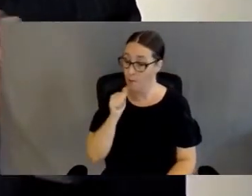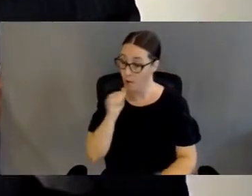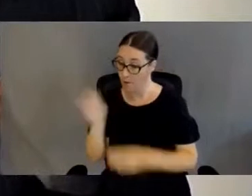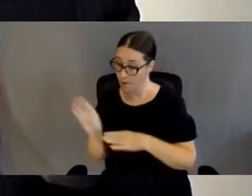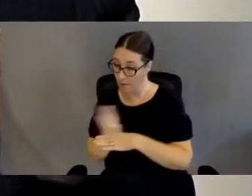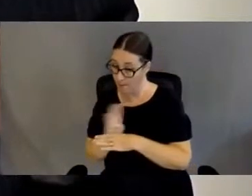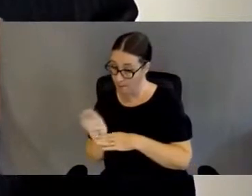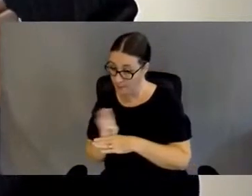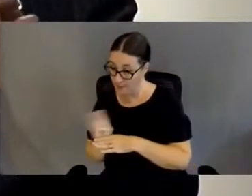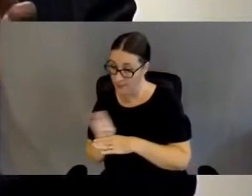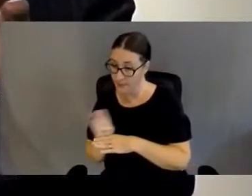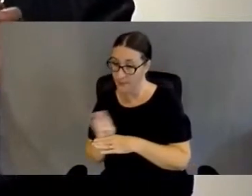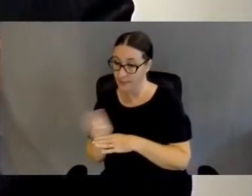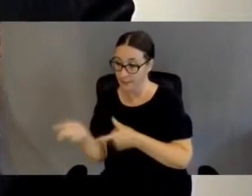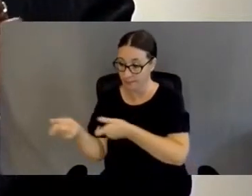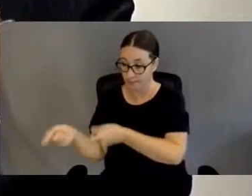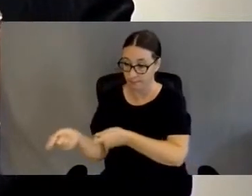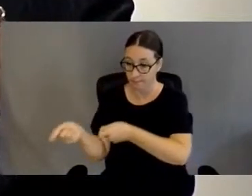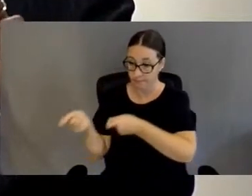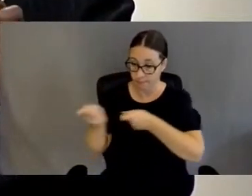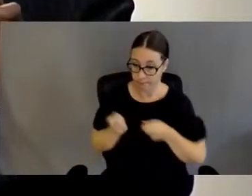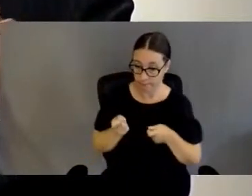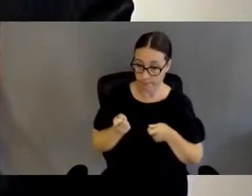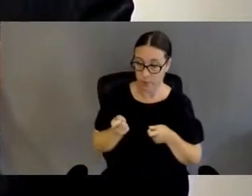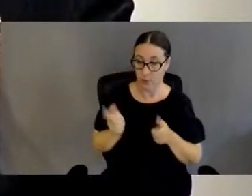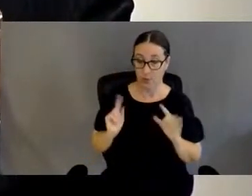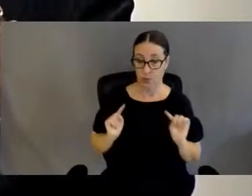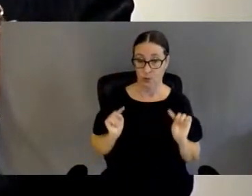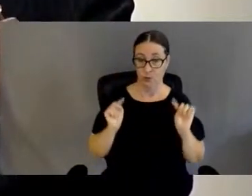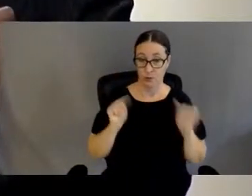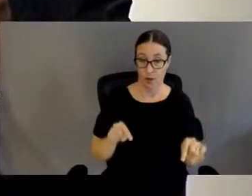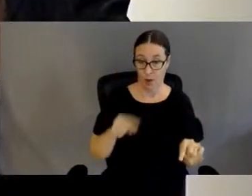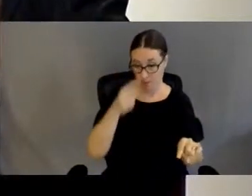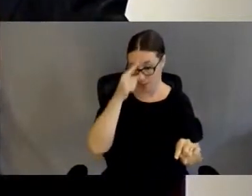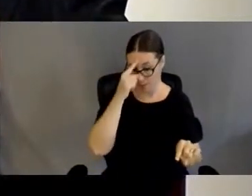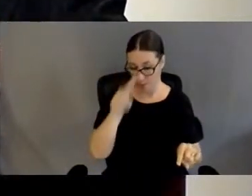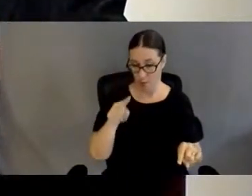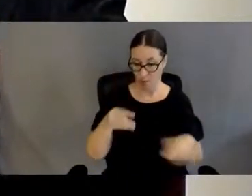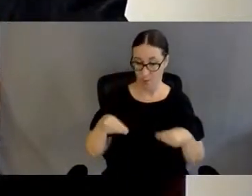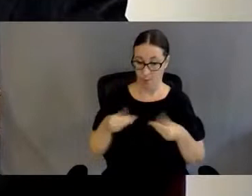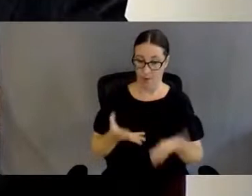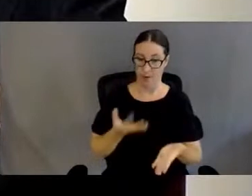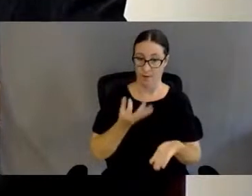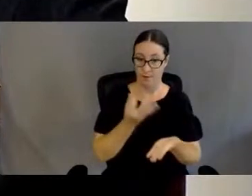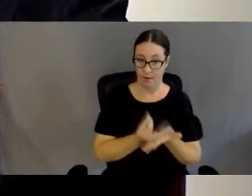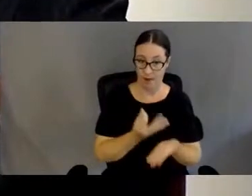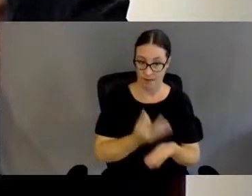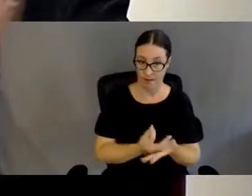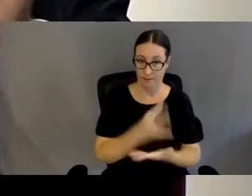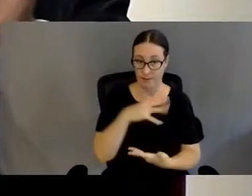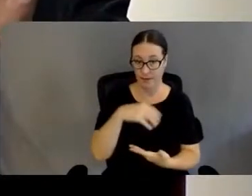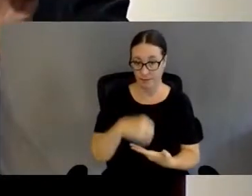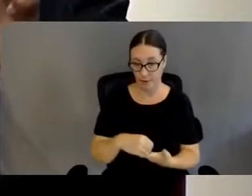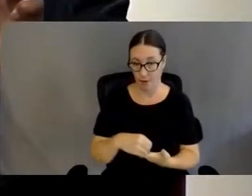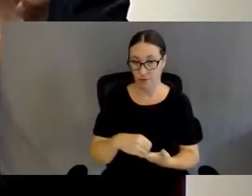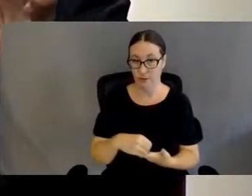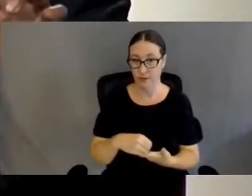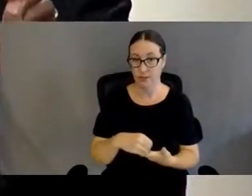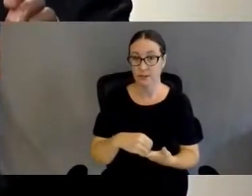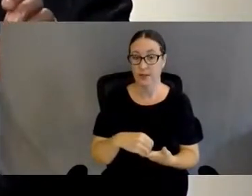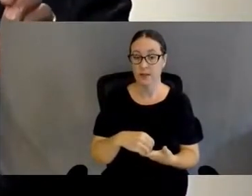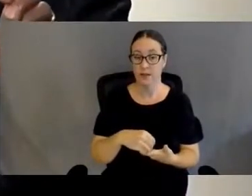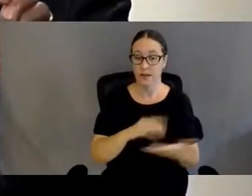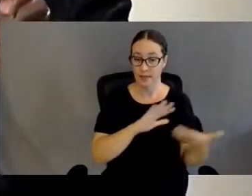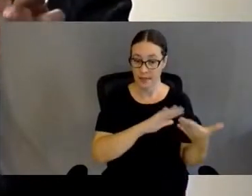is important in the equation, to come in with financing, which involved Forest City, which